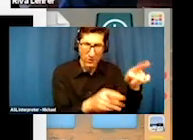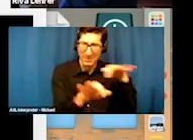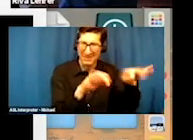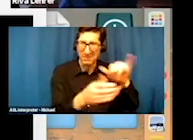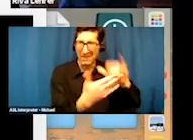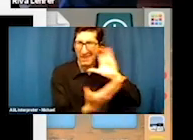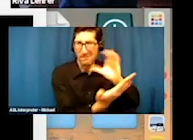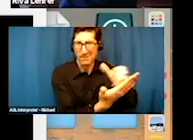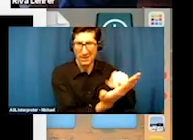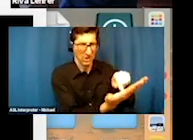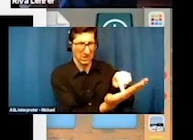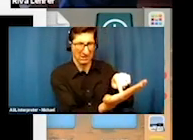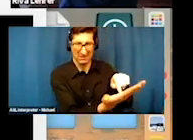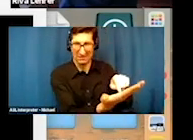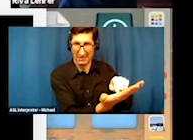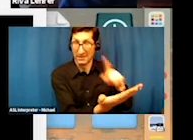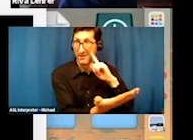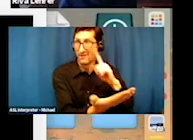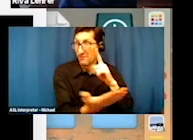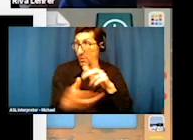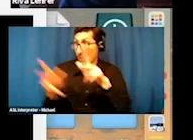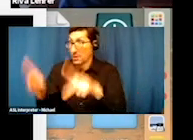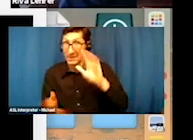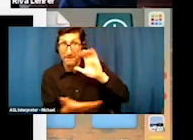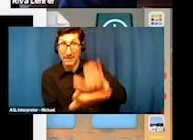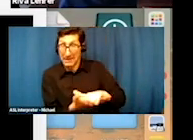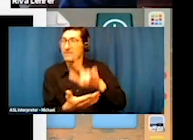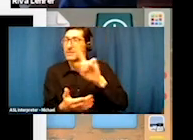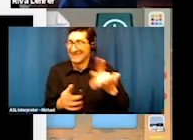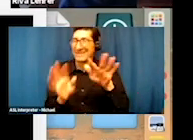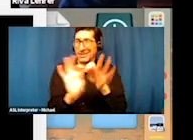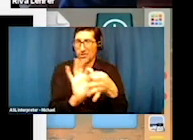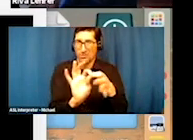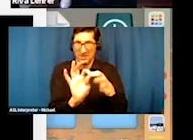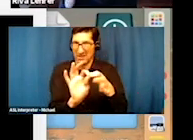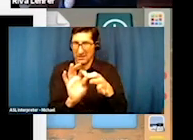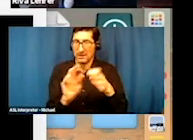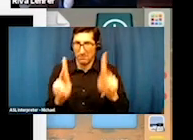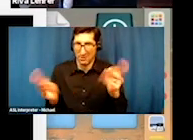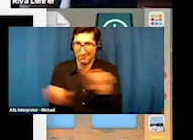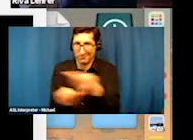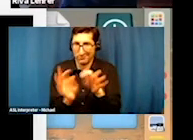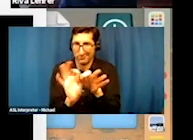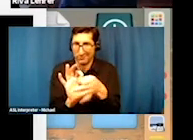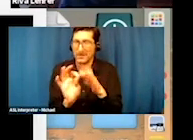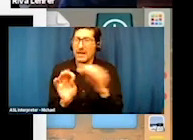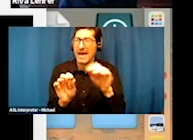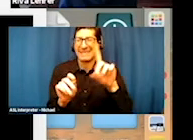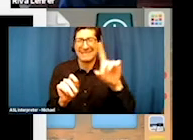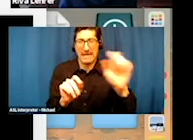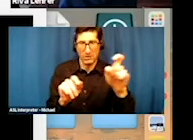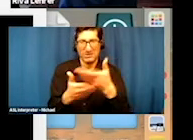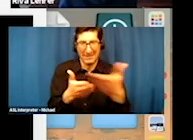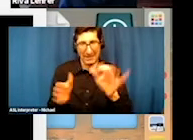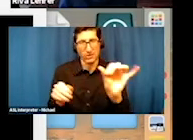the, uh, for the believer. Um, there are also things about diagnoses that I won't go into,